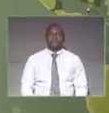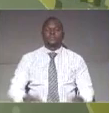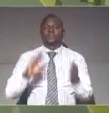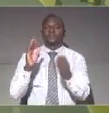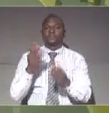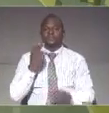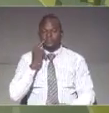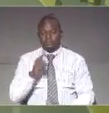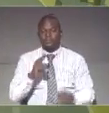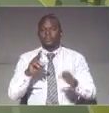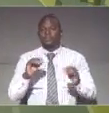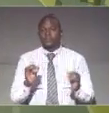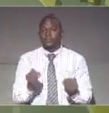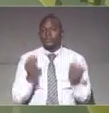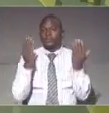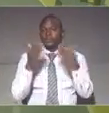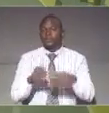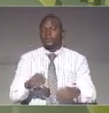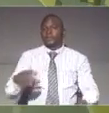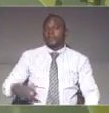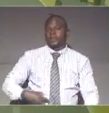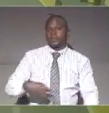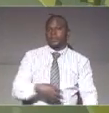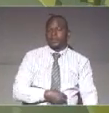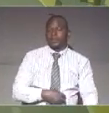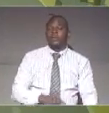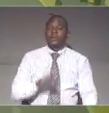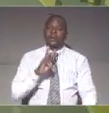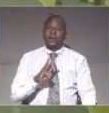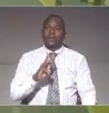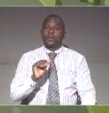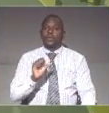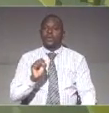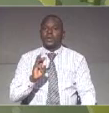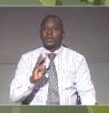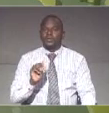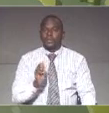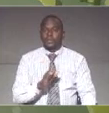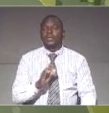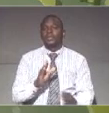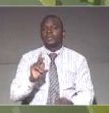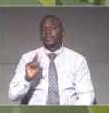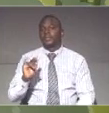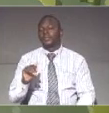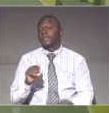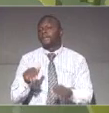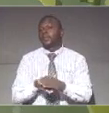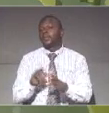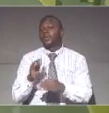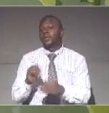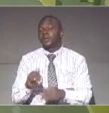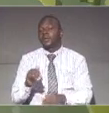You're watching News Tonight. The twins, Waswa and Kato, who were the youngest children of Member of Parliament Mukono